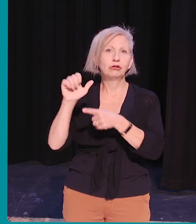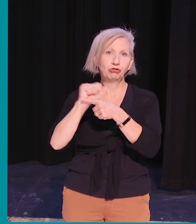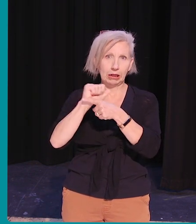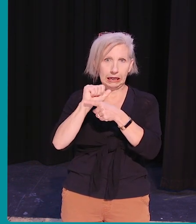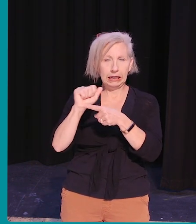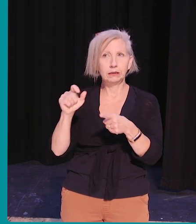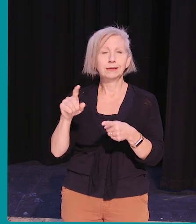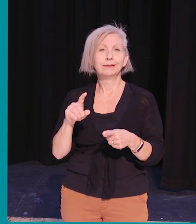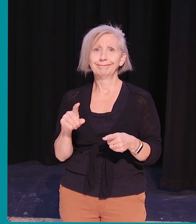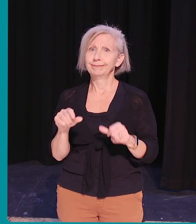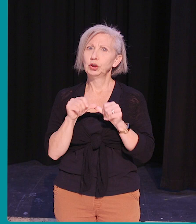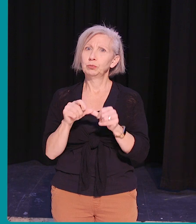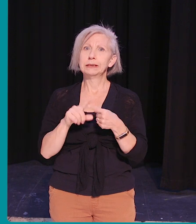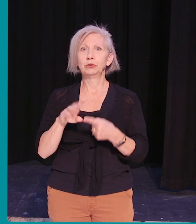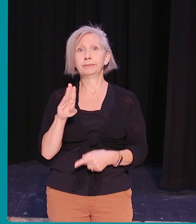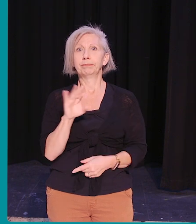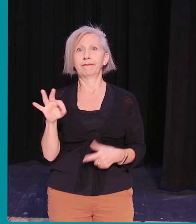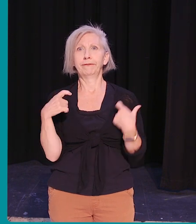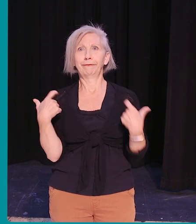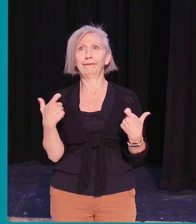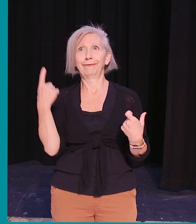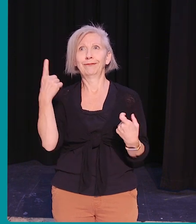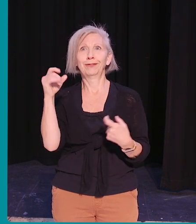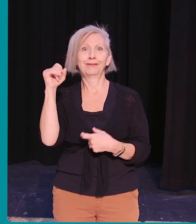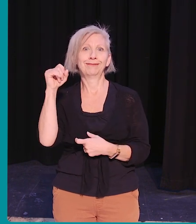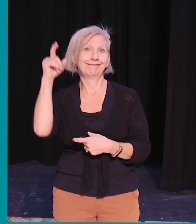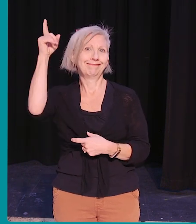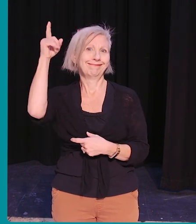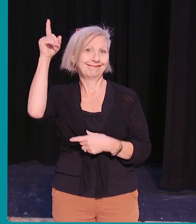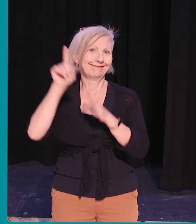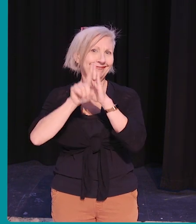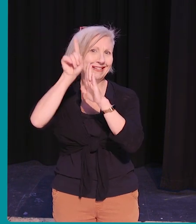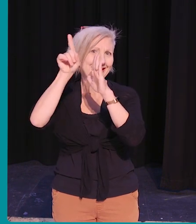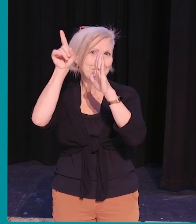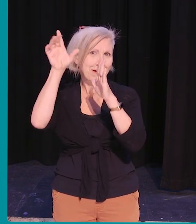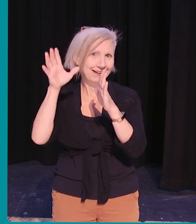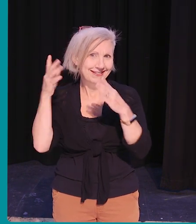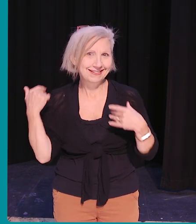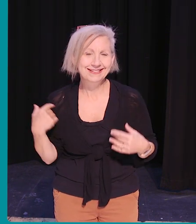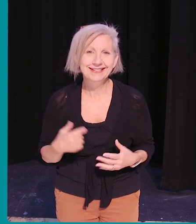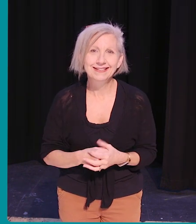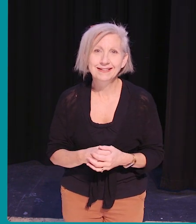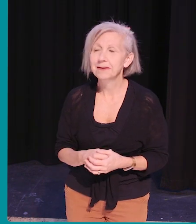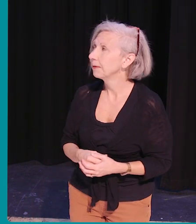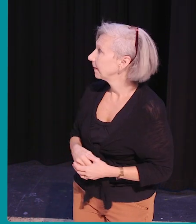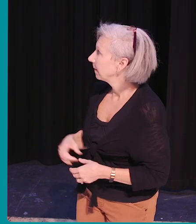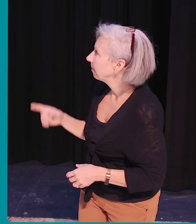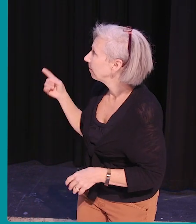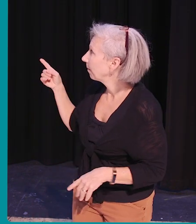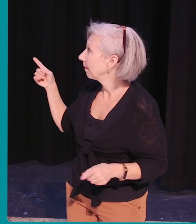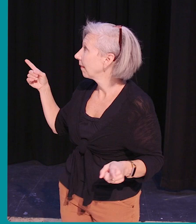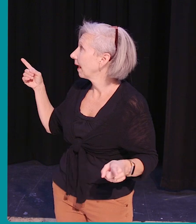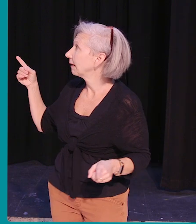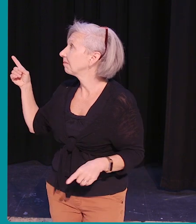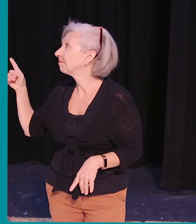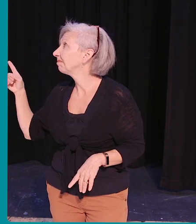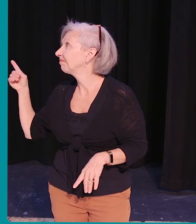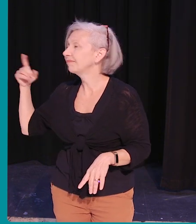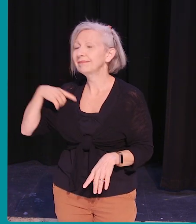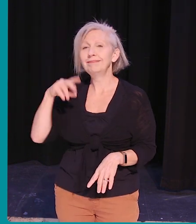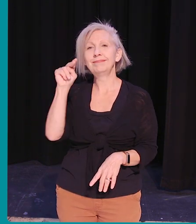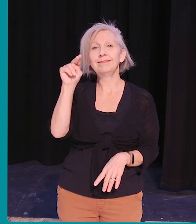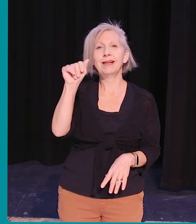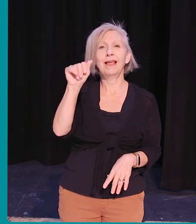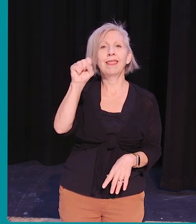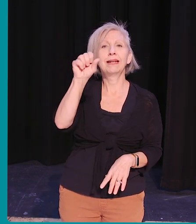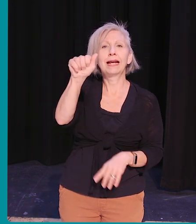important. So Lakewood High School is part of NASA's Hunch program, where students work on real-life problems connected to the space